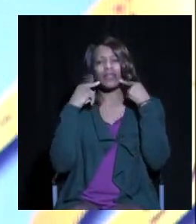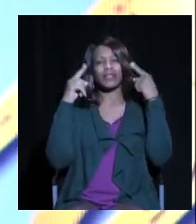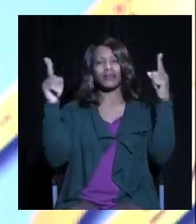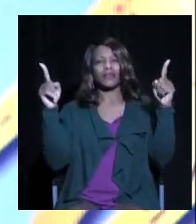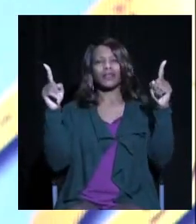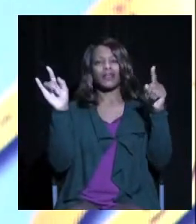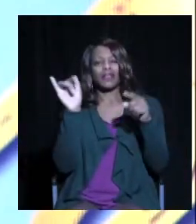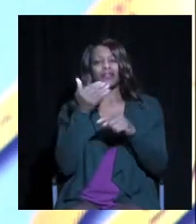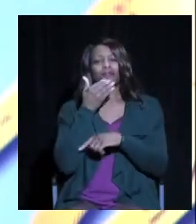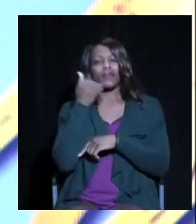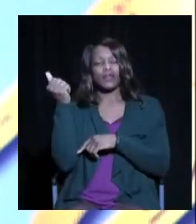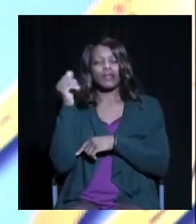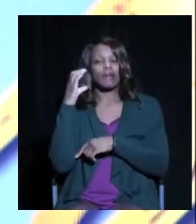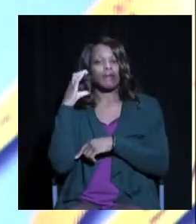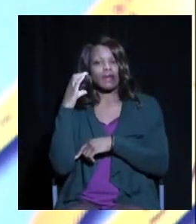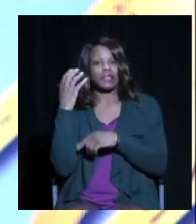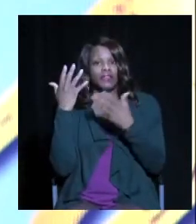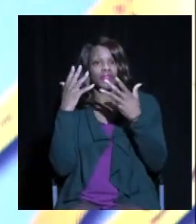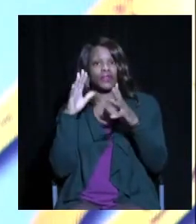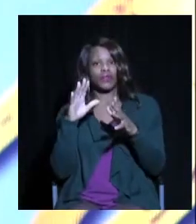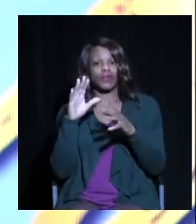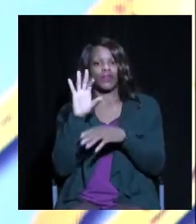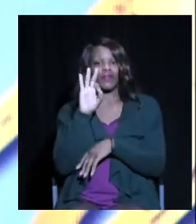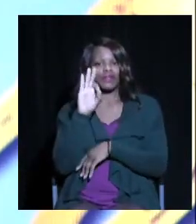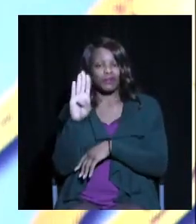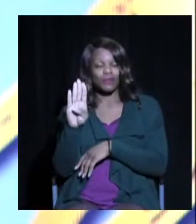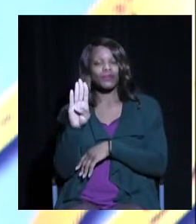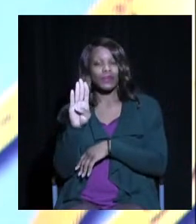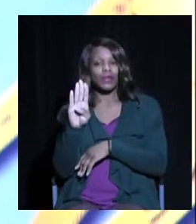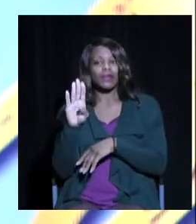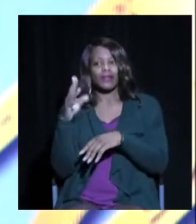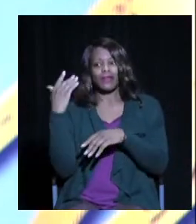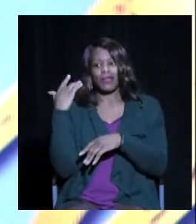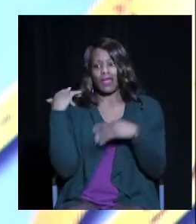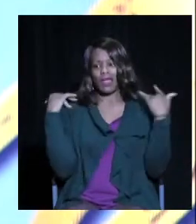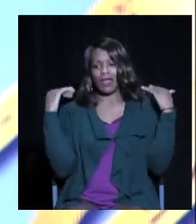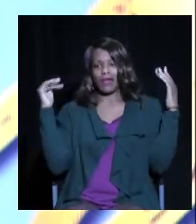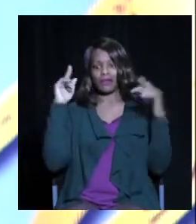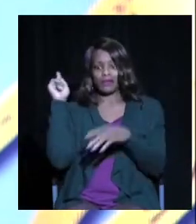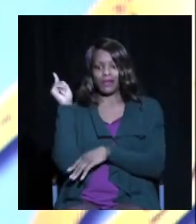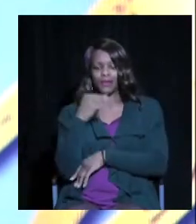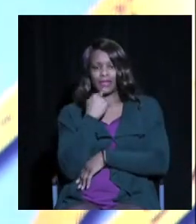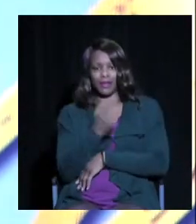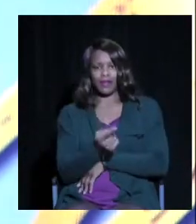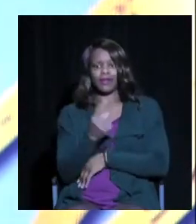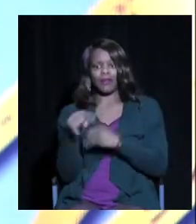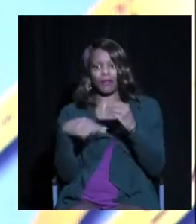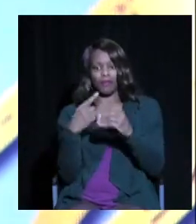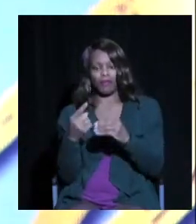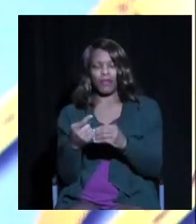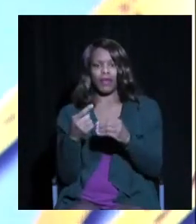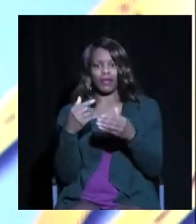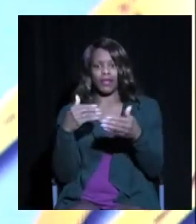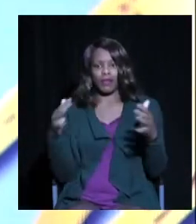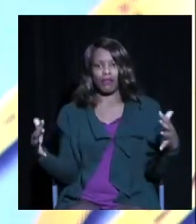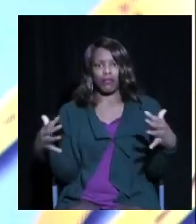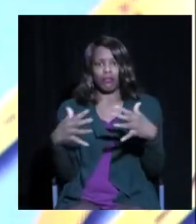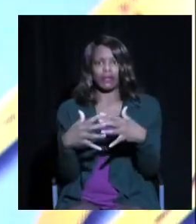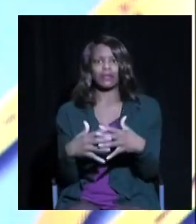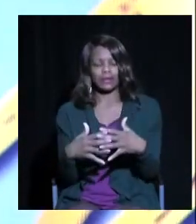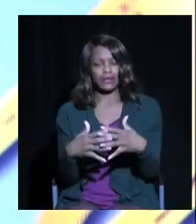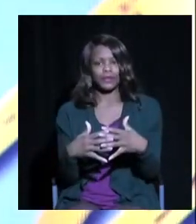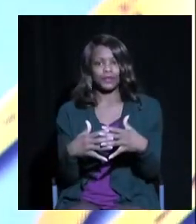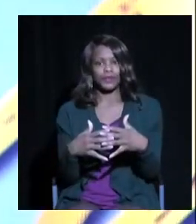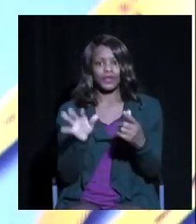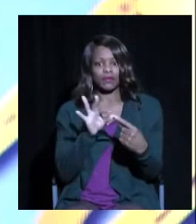the one your cousin just did on Facebook. This is an angel coming to tell her about this. And it's a very unique way to figure out that